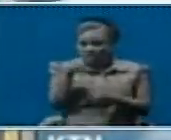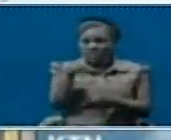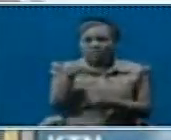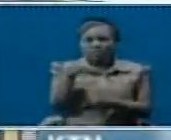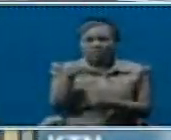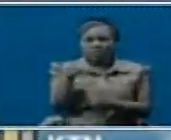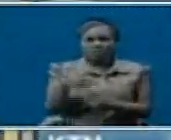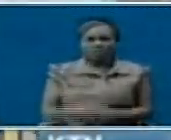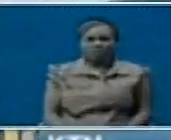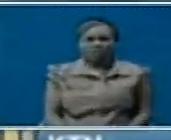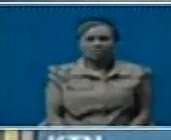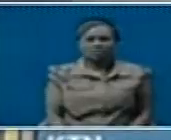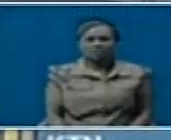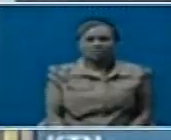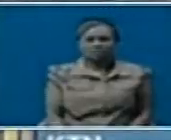denounced.